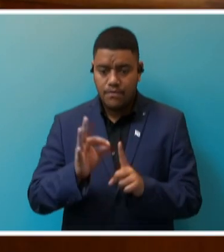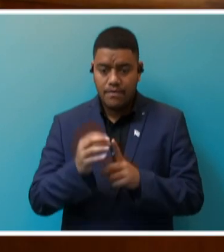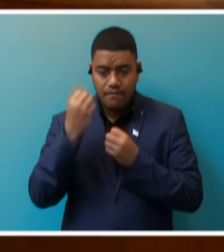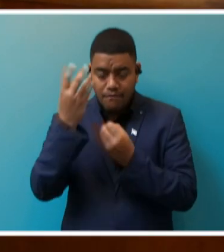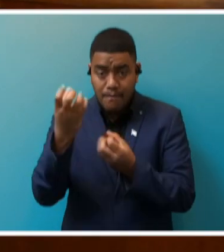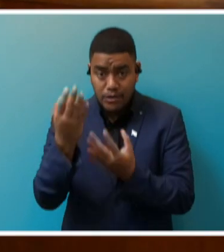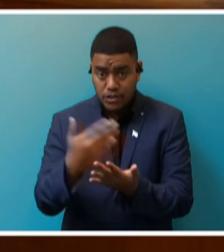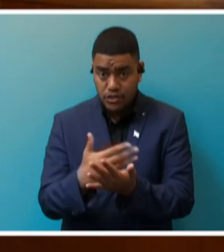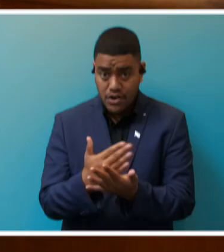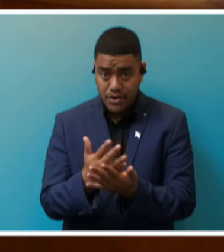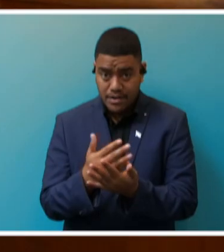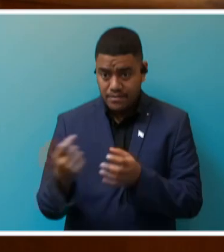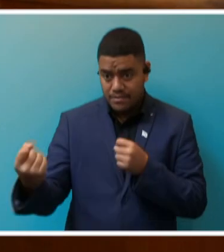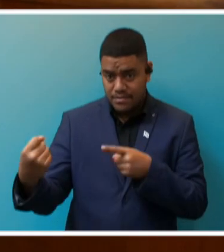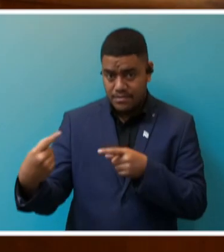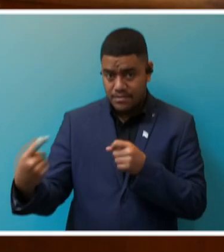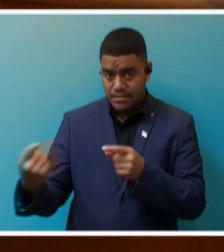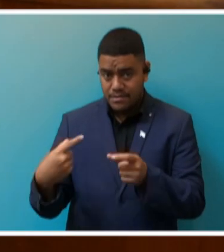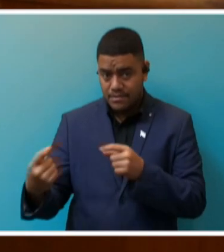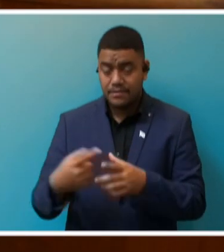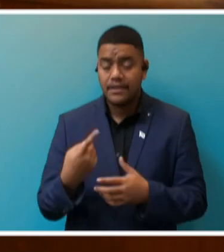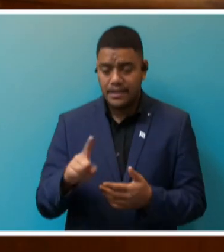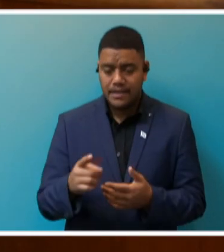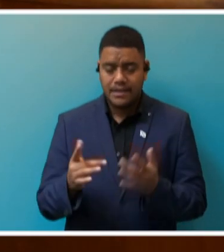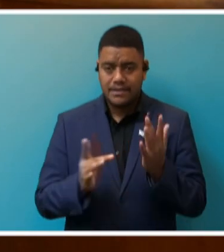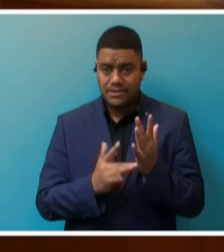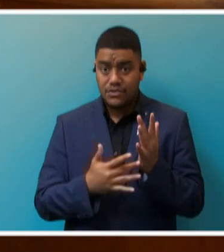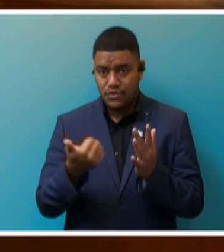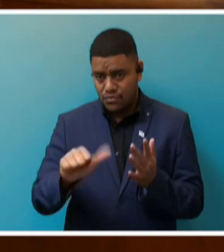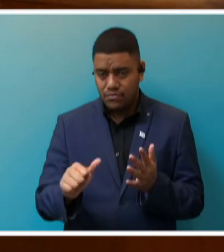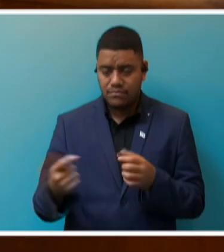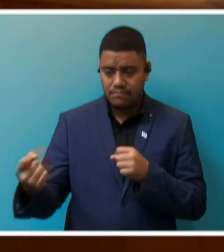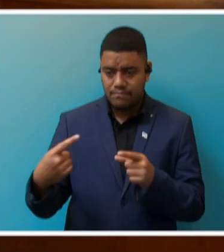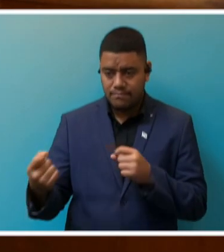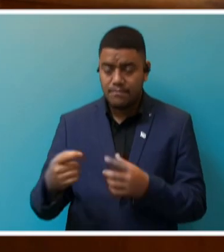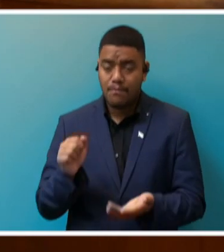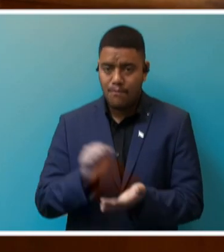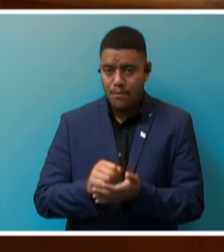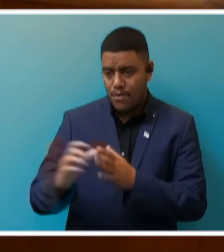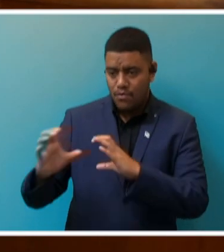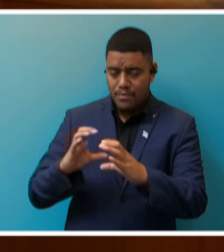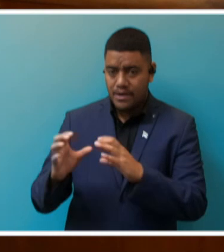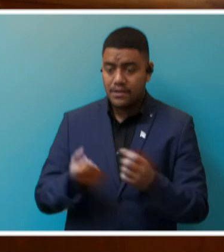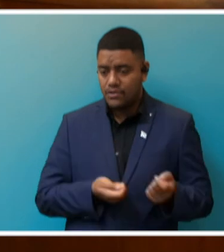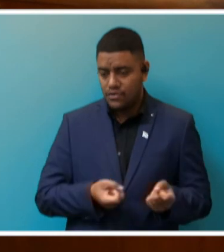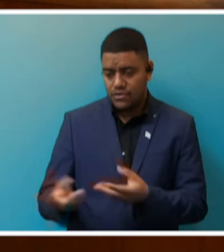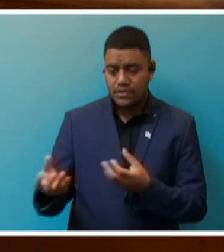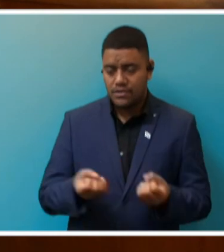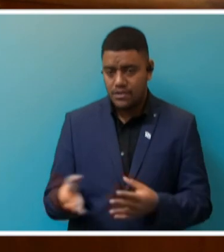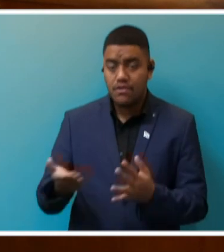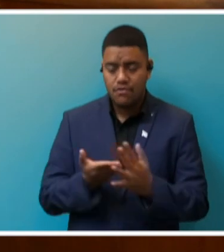sharing, and developing shared digital platforms to facilitate trade throughout the